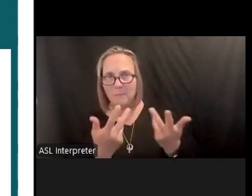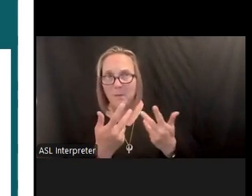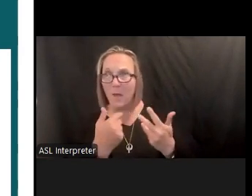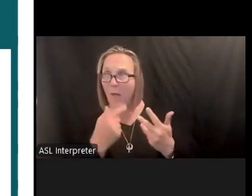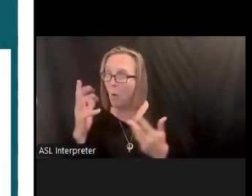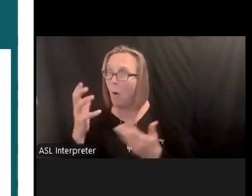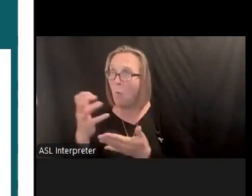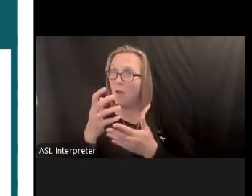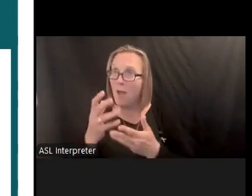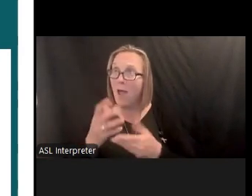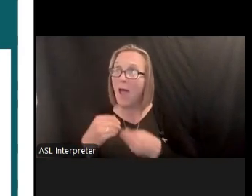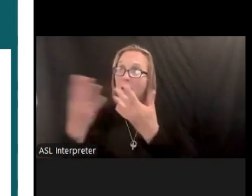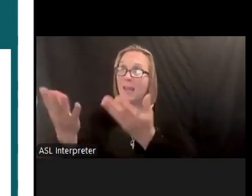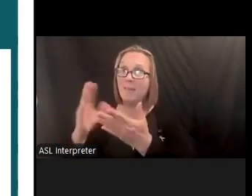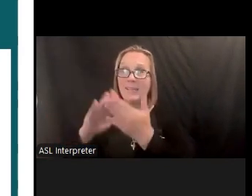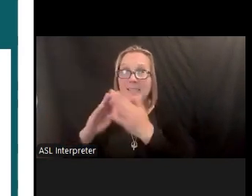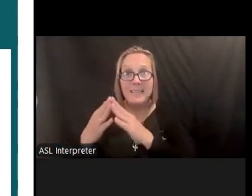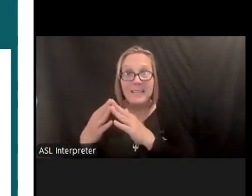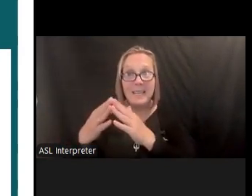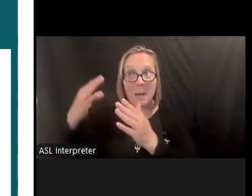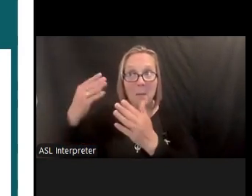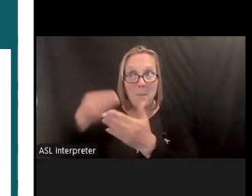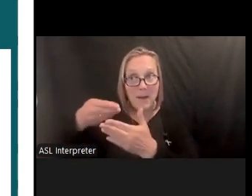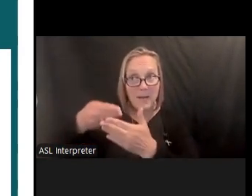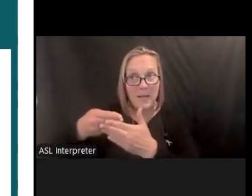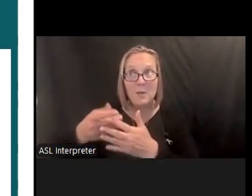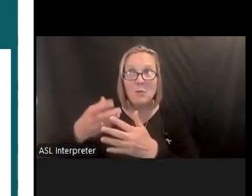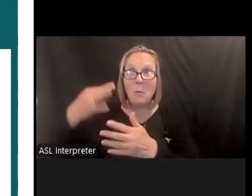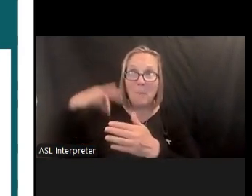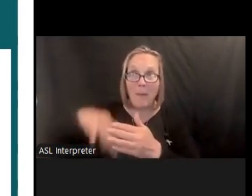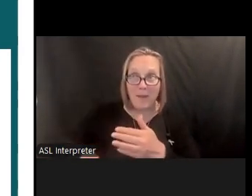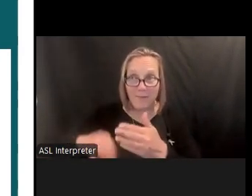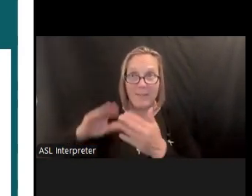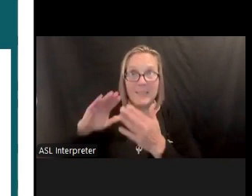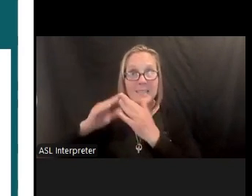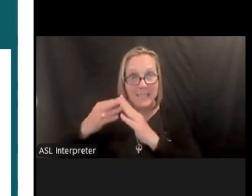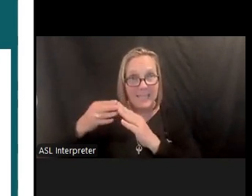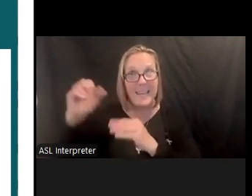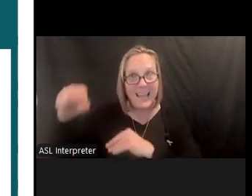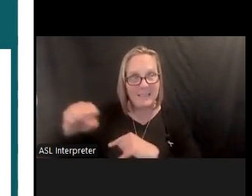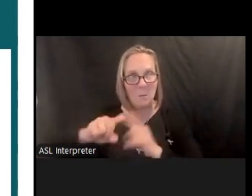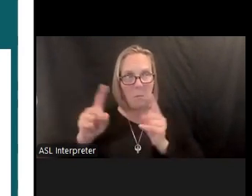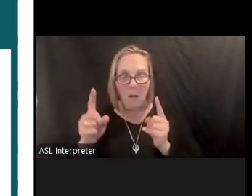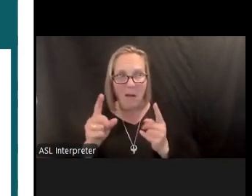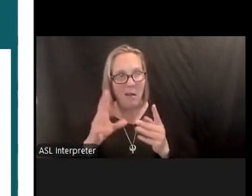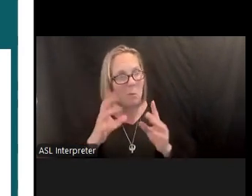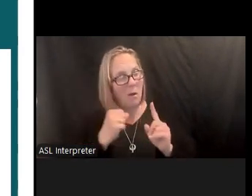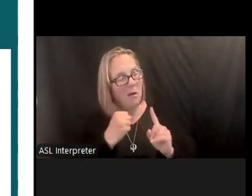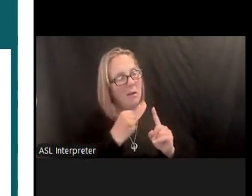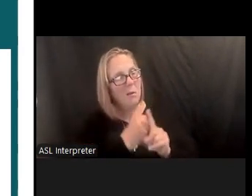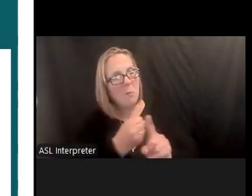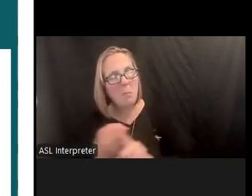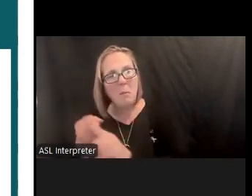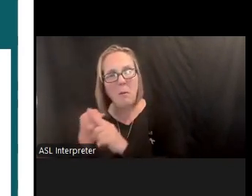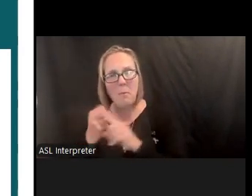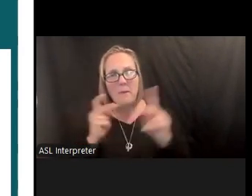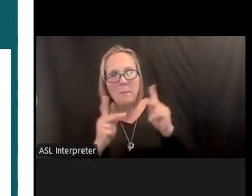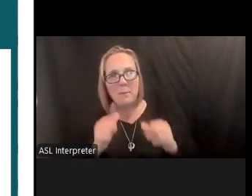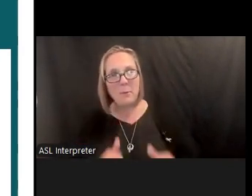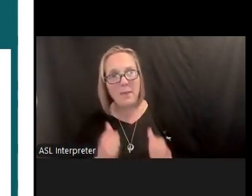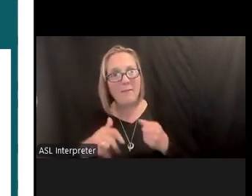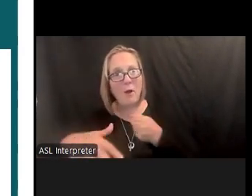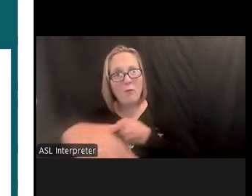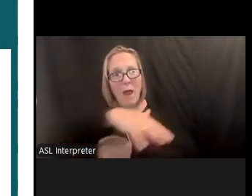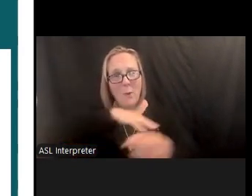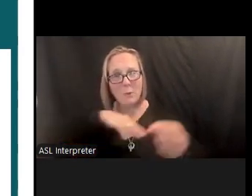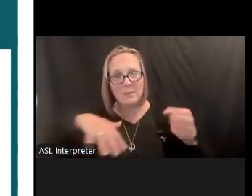and that to the city, to benefit the city, but in essence is impacting everyone around the community itself.